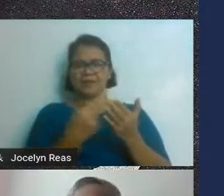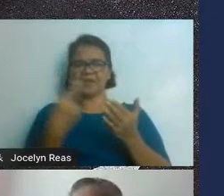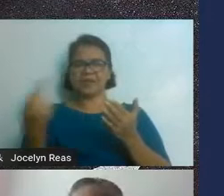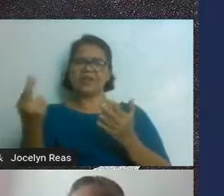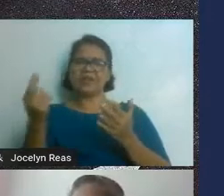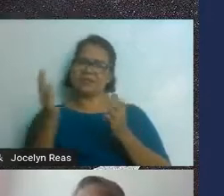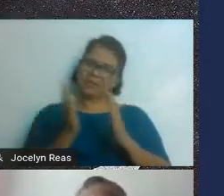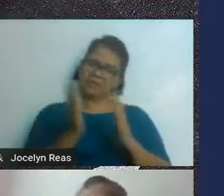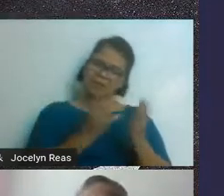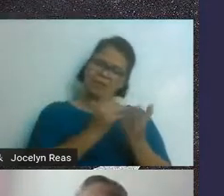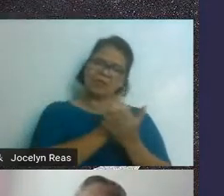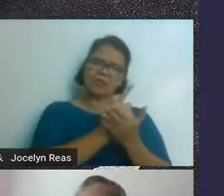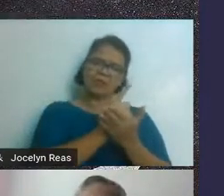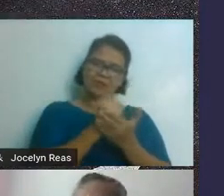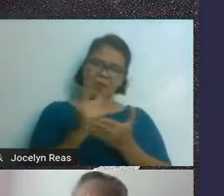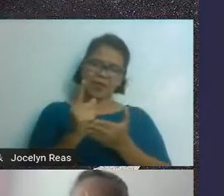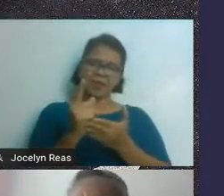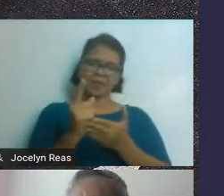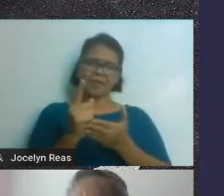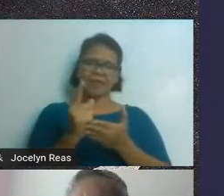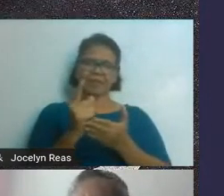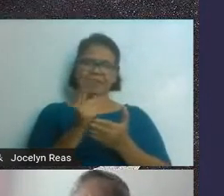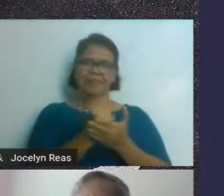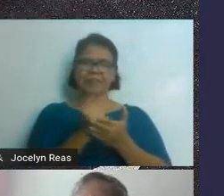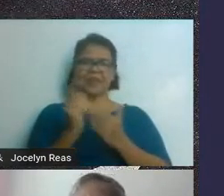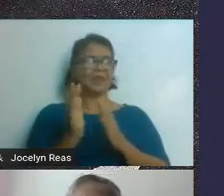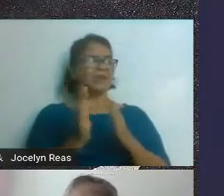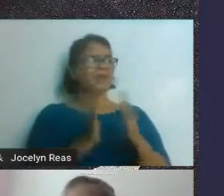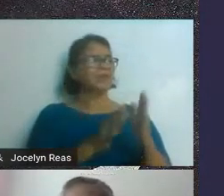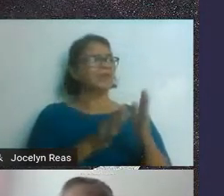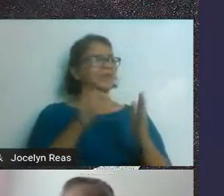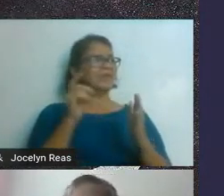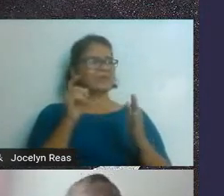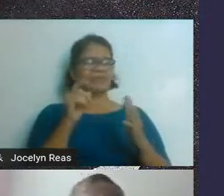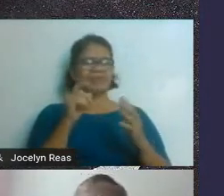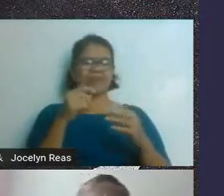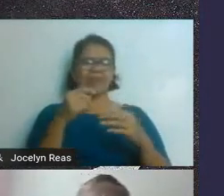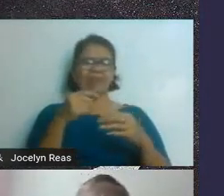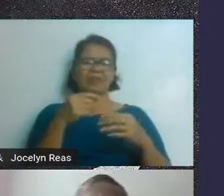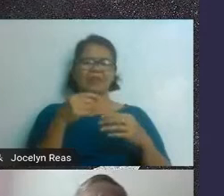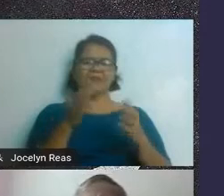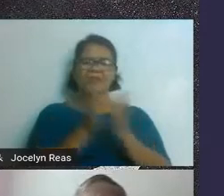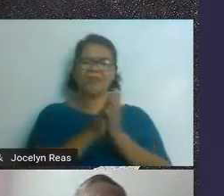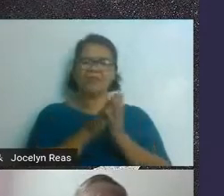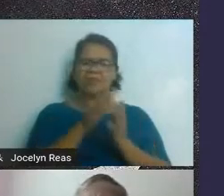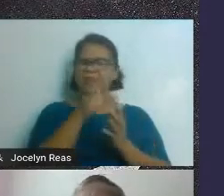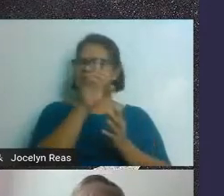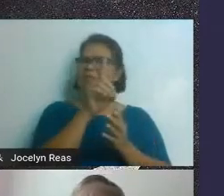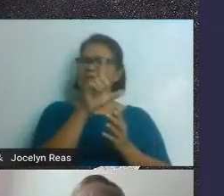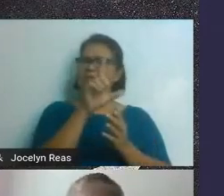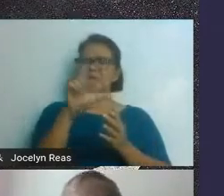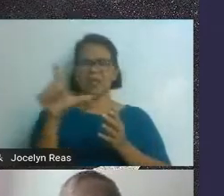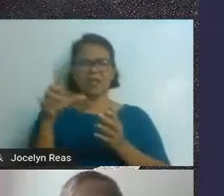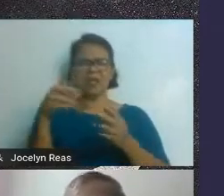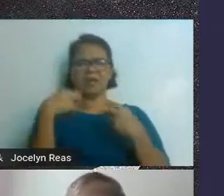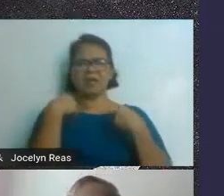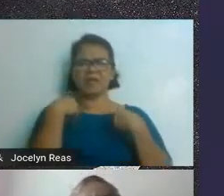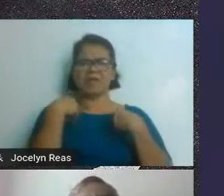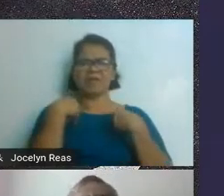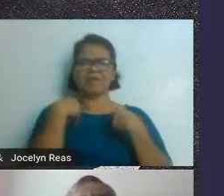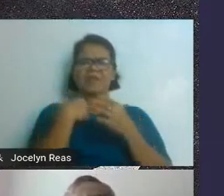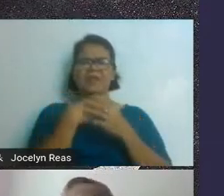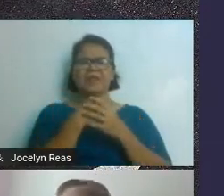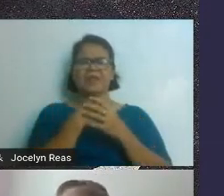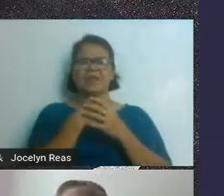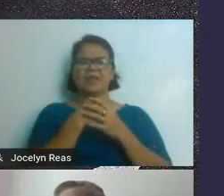plans. Personally, pag tinanong nyo ako, may DLL pa ba, daily lesson log, for this time of emergency, mukhang hindi muna.